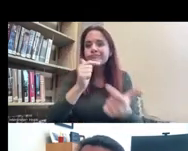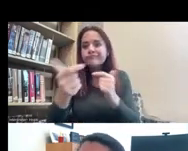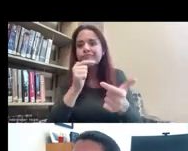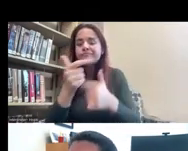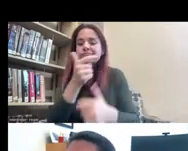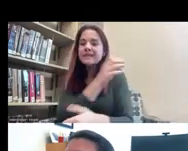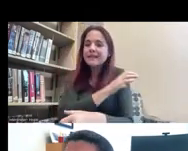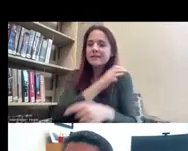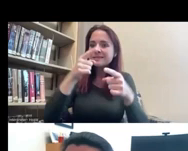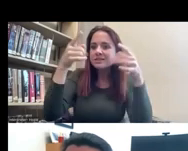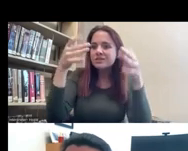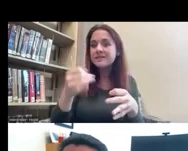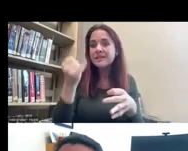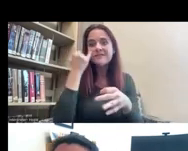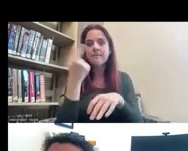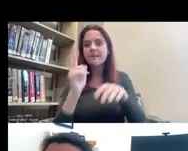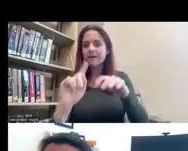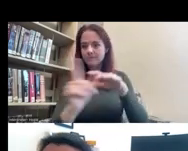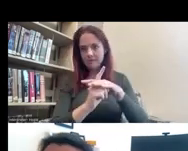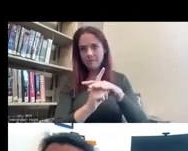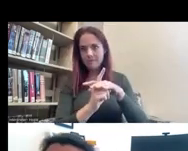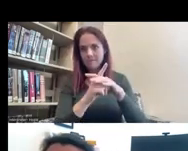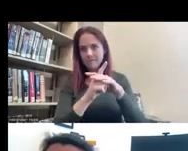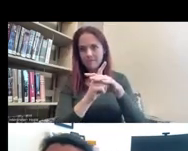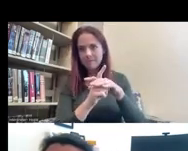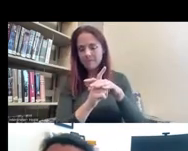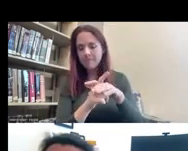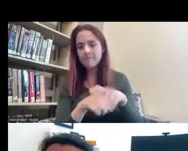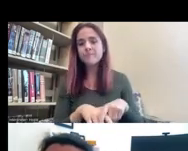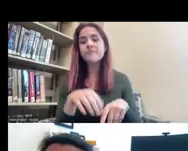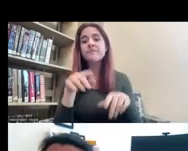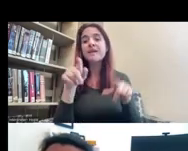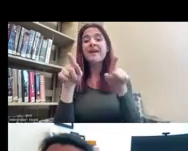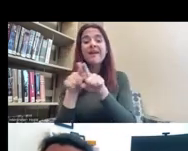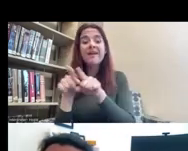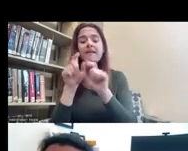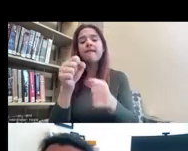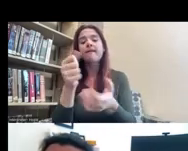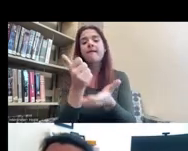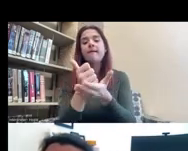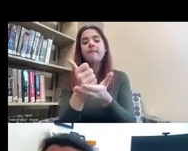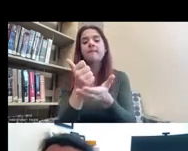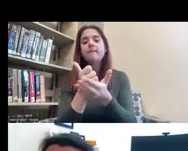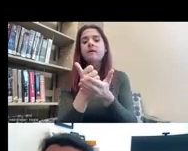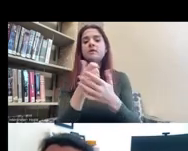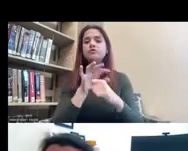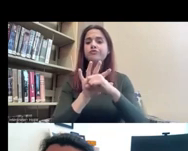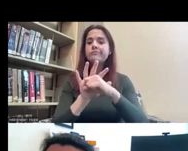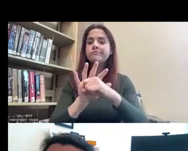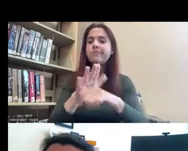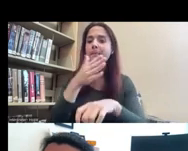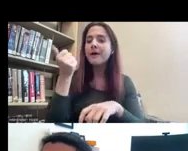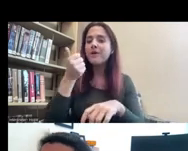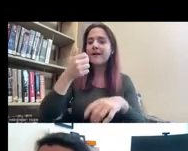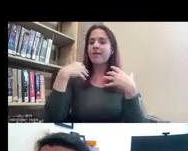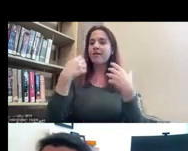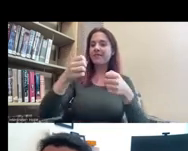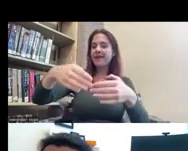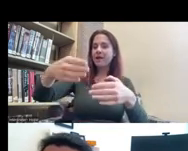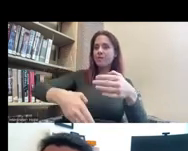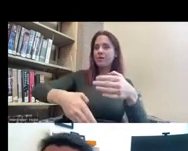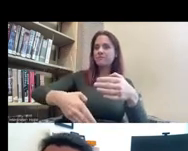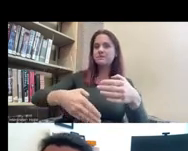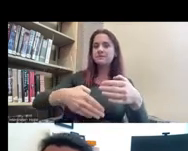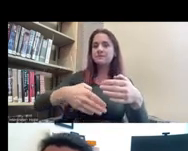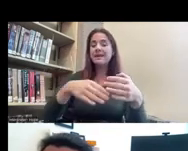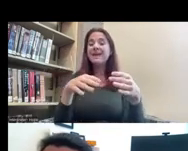making if something pops up. They can ultimately help drive better health outcomes and in the